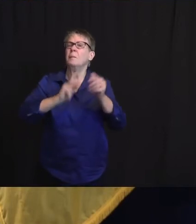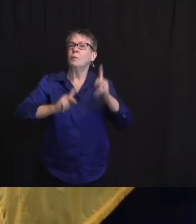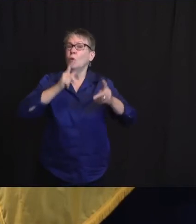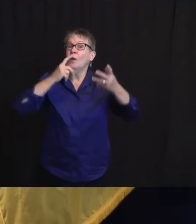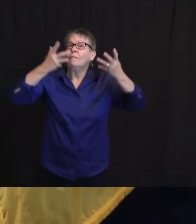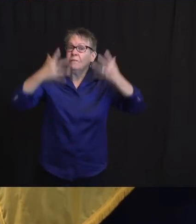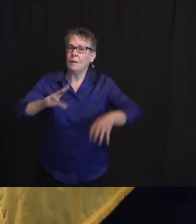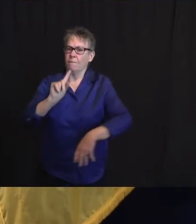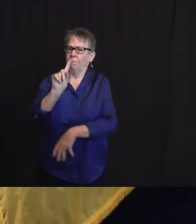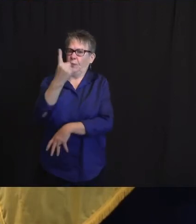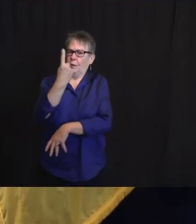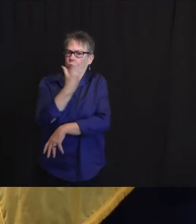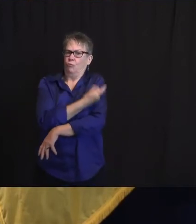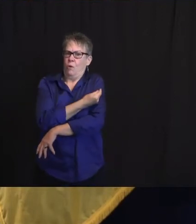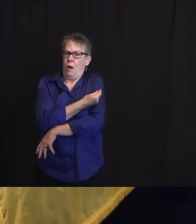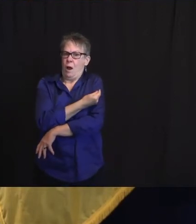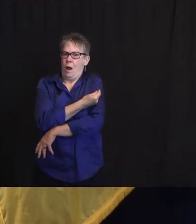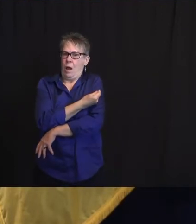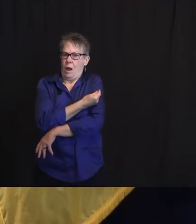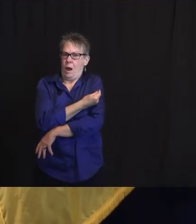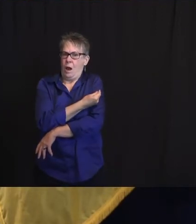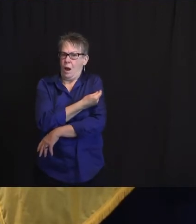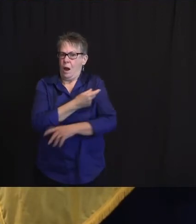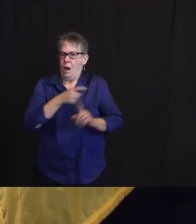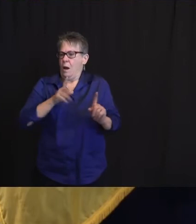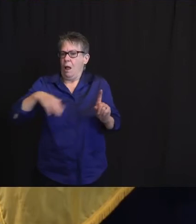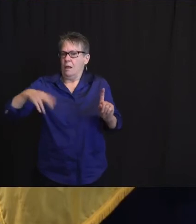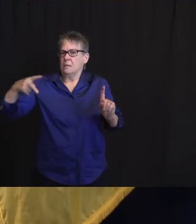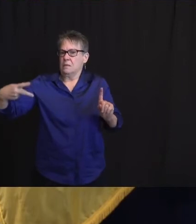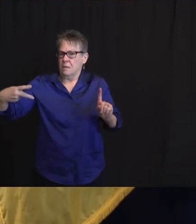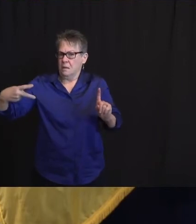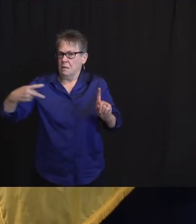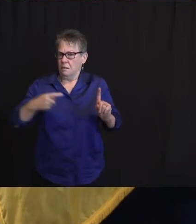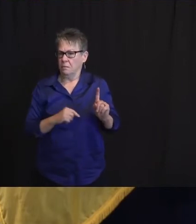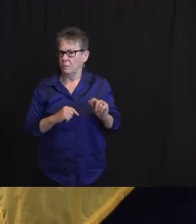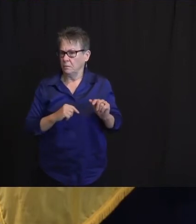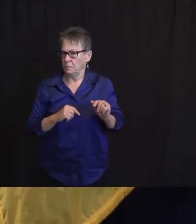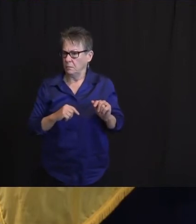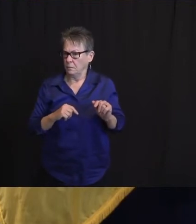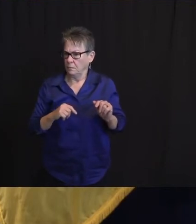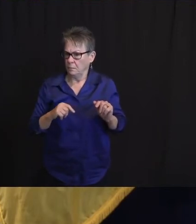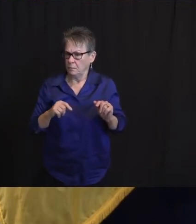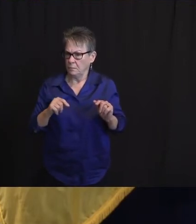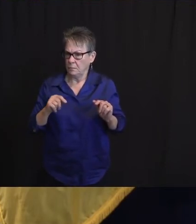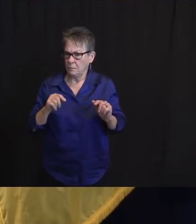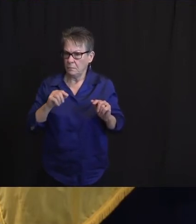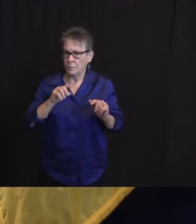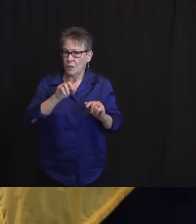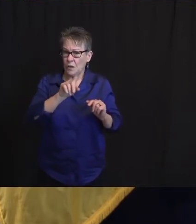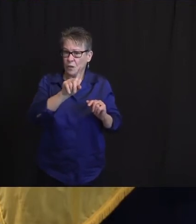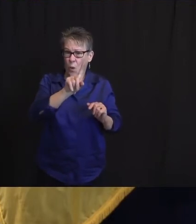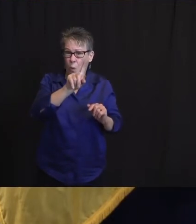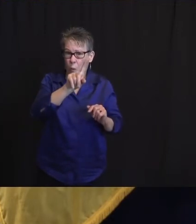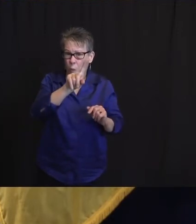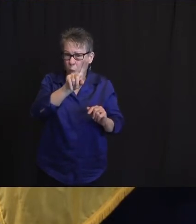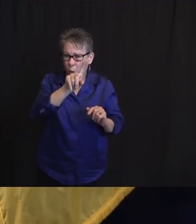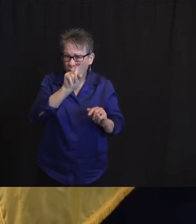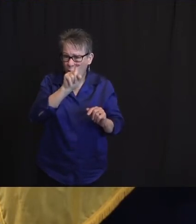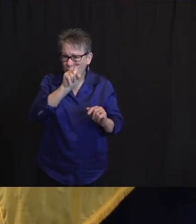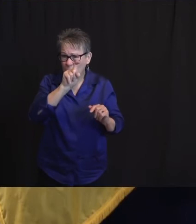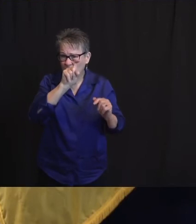that the state had gotten 400,000 vaccines through December, yet we're at this 101,000 vaccinations point.